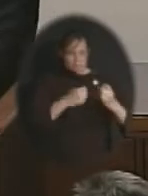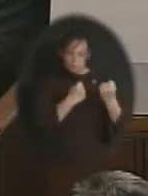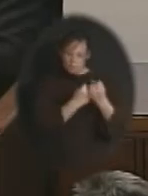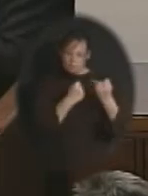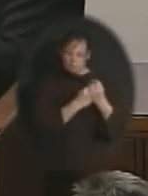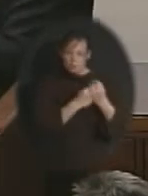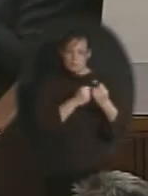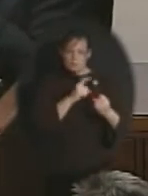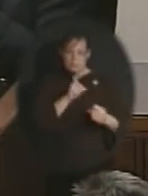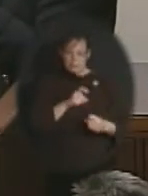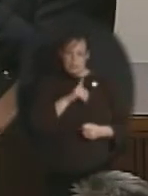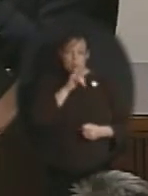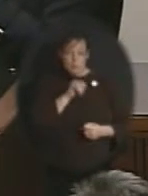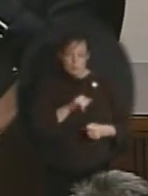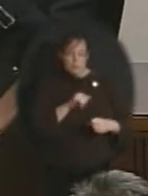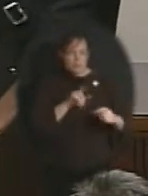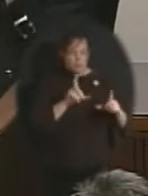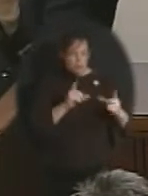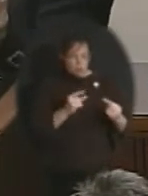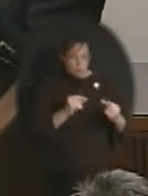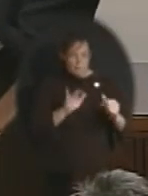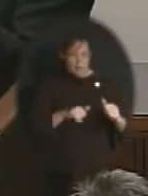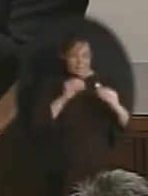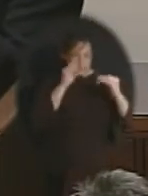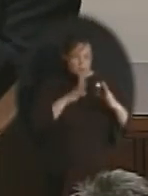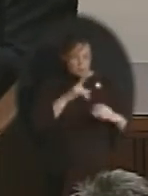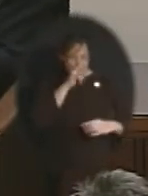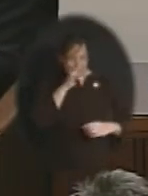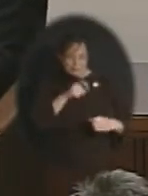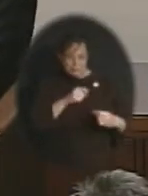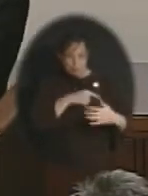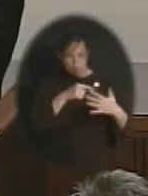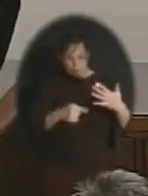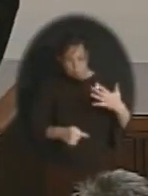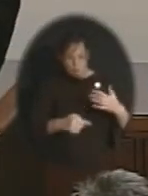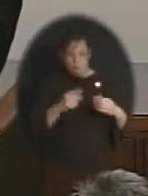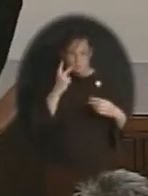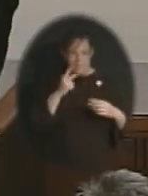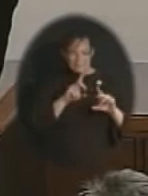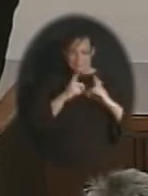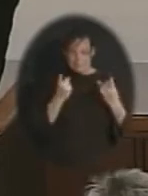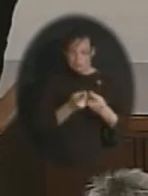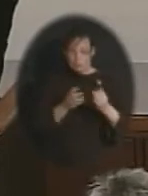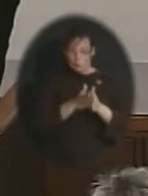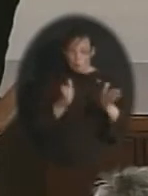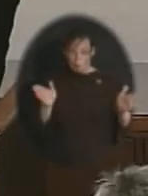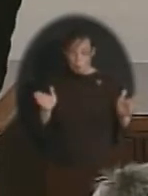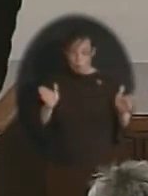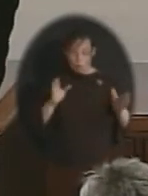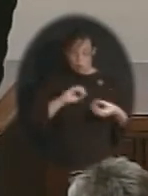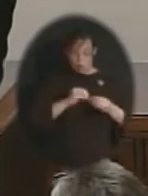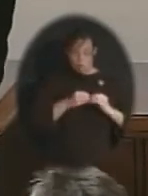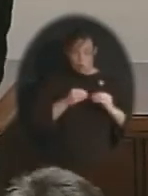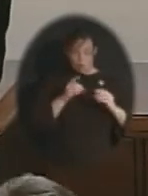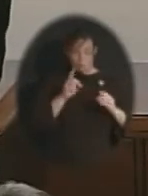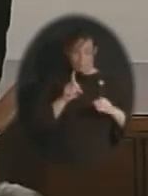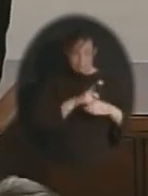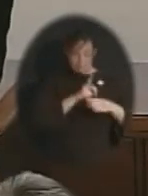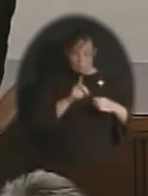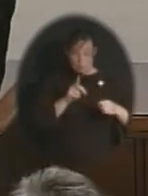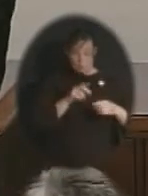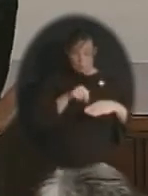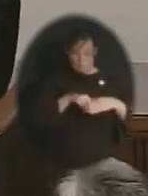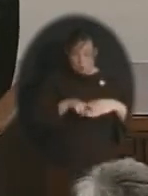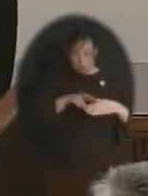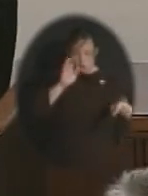reinforcing, it needs to be realistic and doable by a teacher. Kids need to, and so we've seen as a district whole, our number of discipline referrals are reducing.